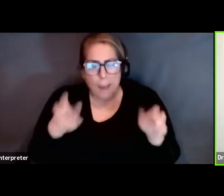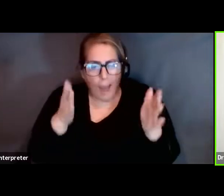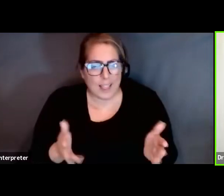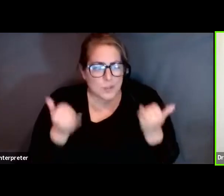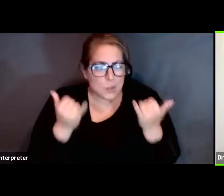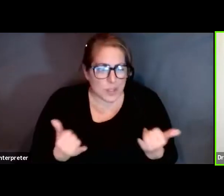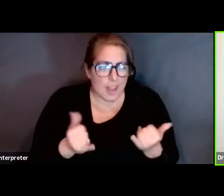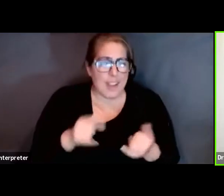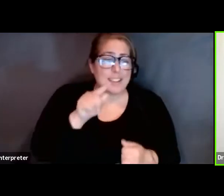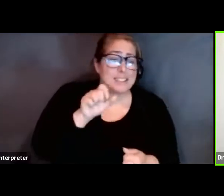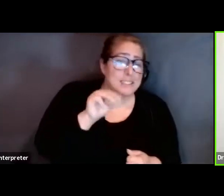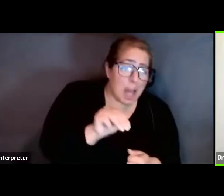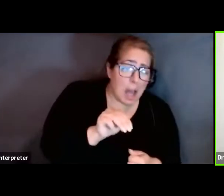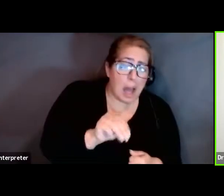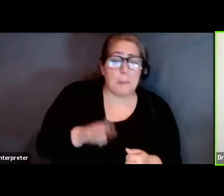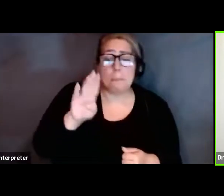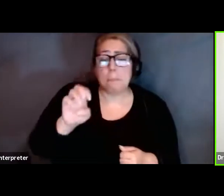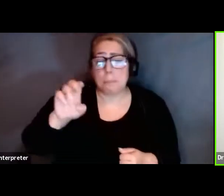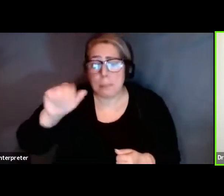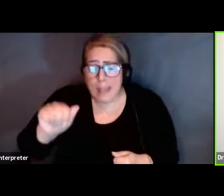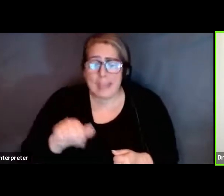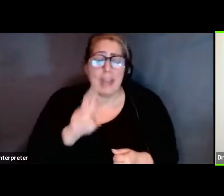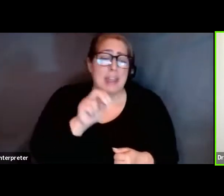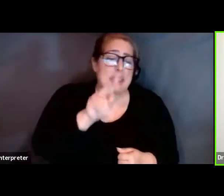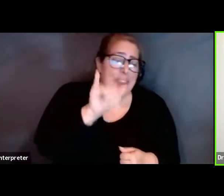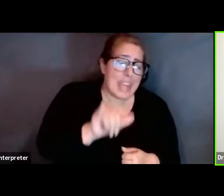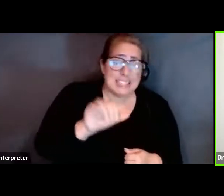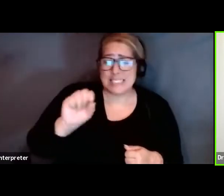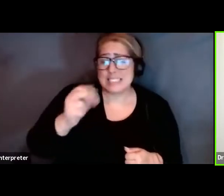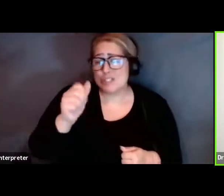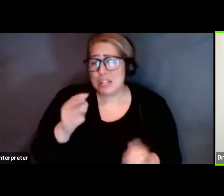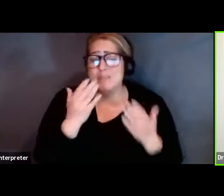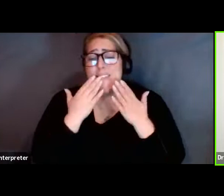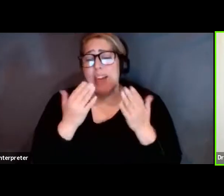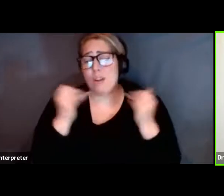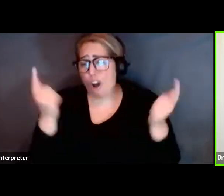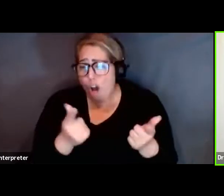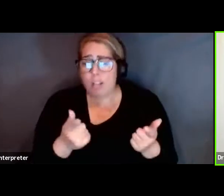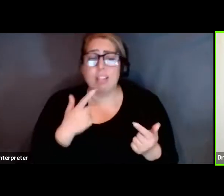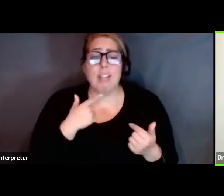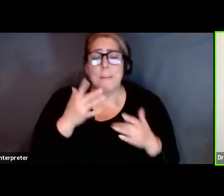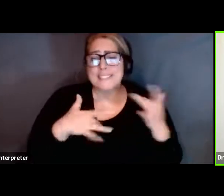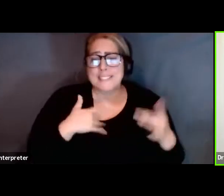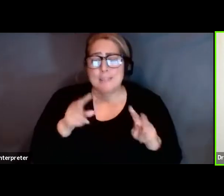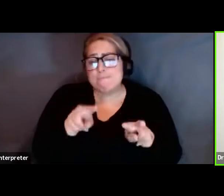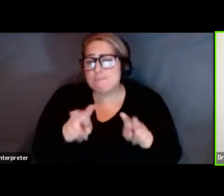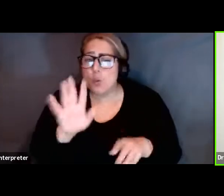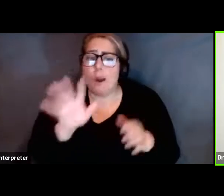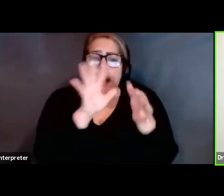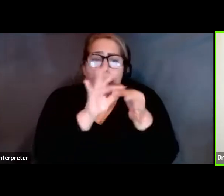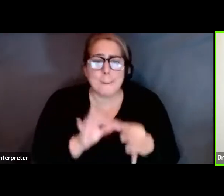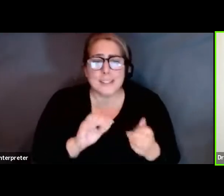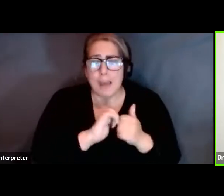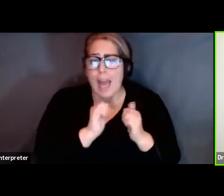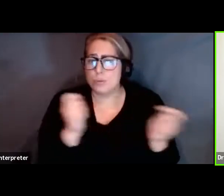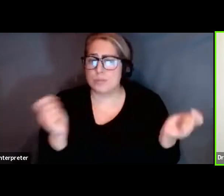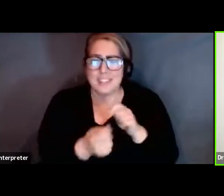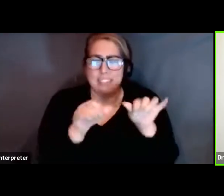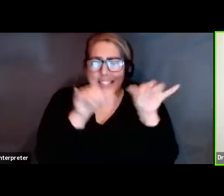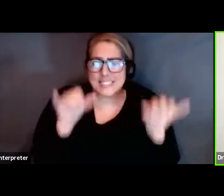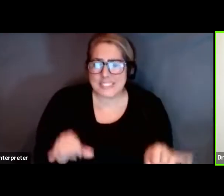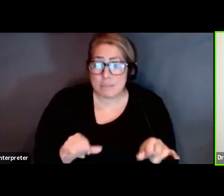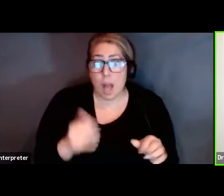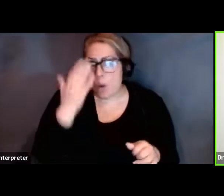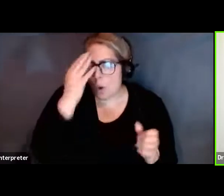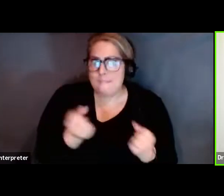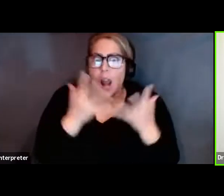us to share your insight and what solutions you hope our incoming administration will invest in. We know there's a lot of work to do. No